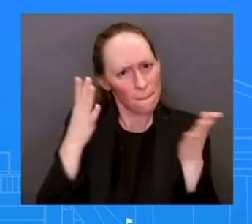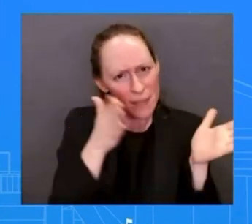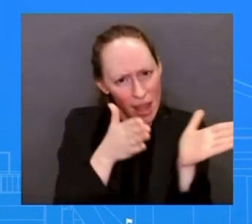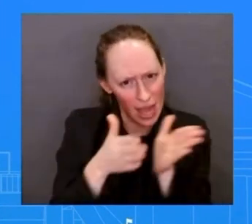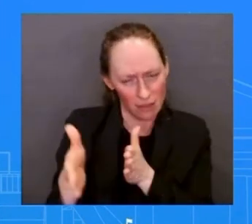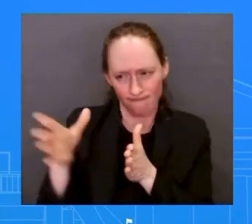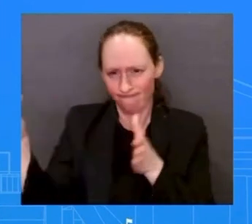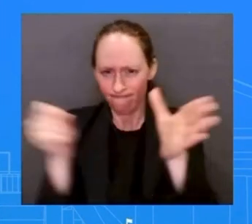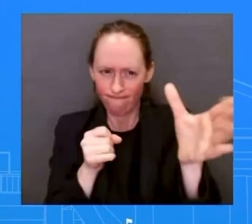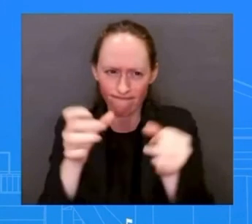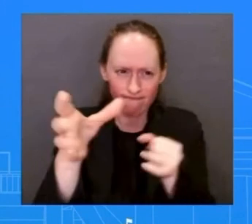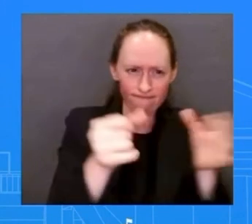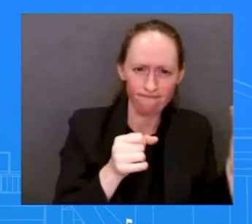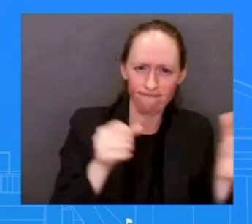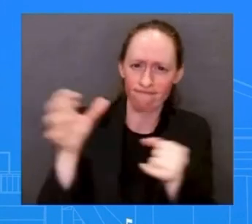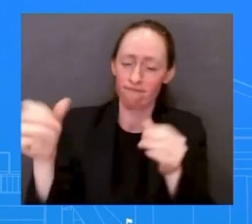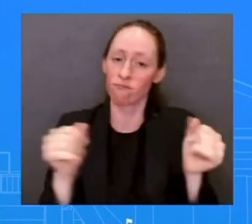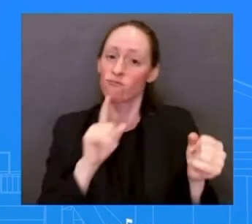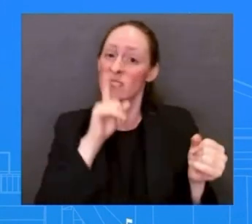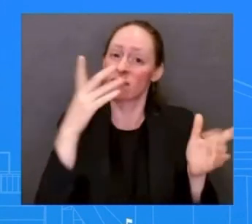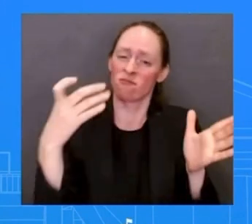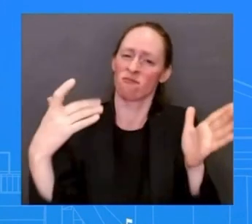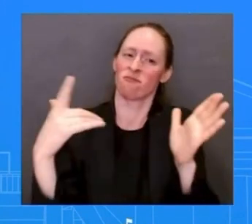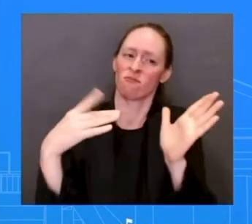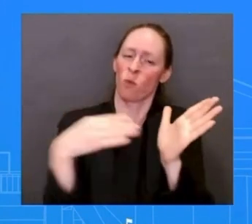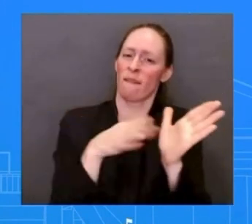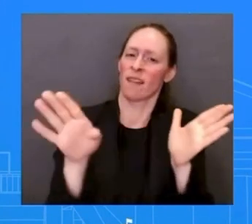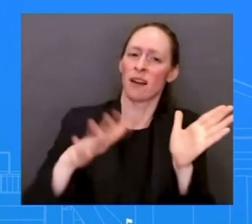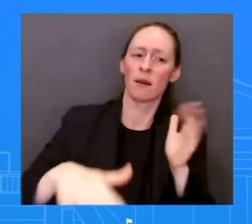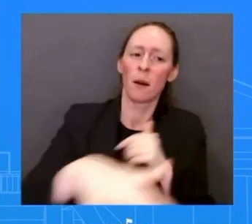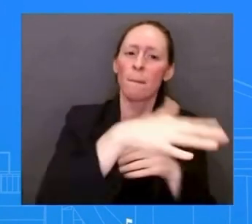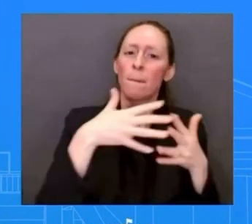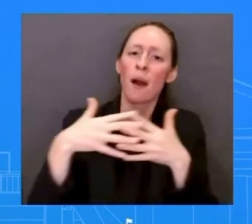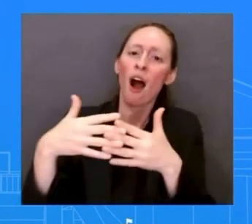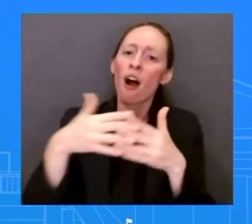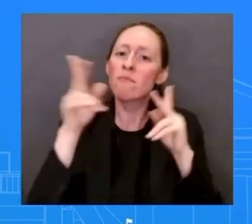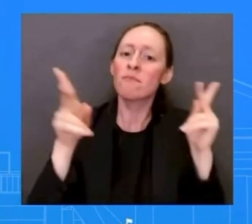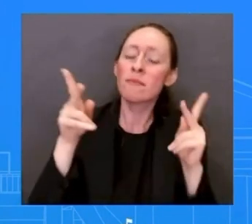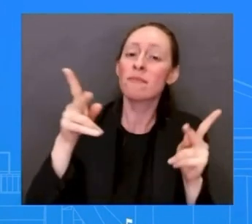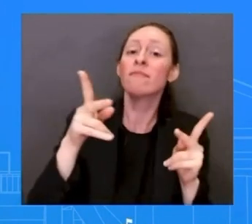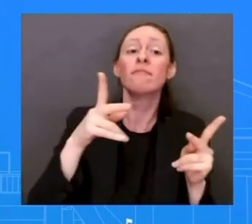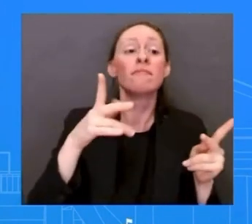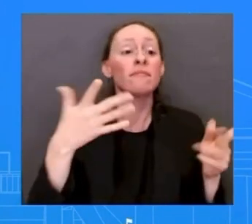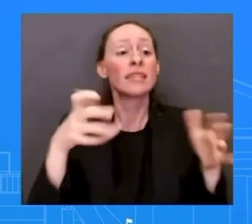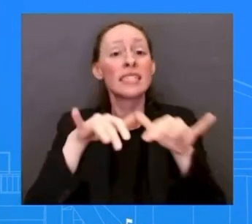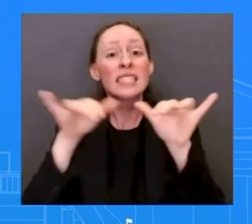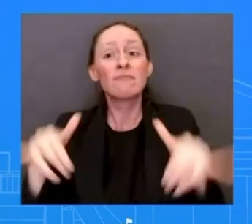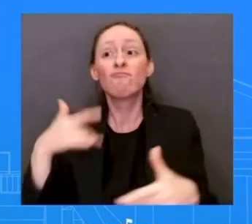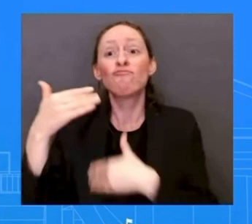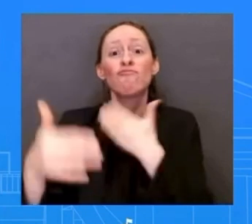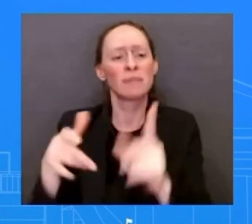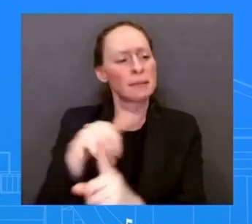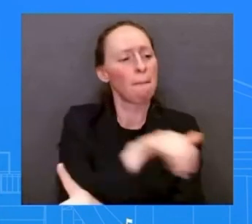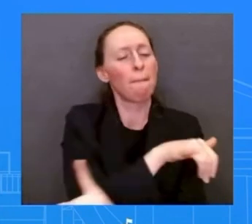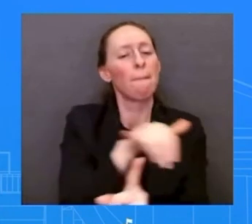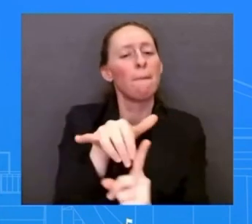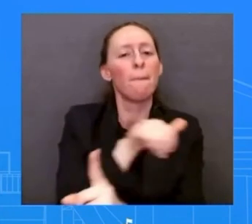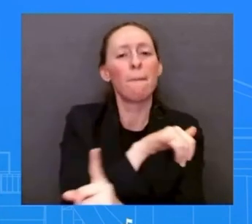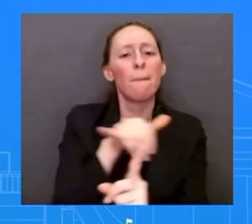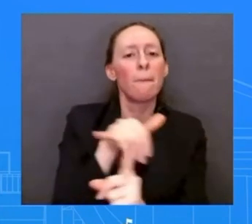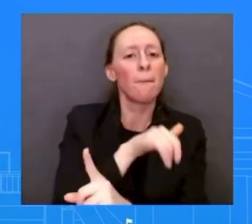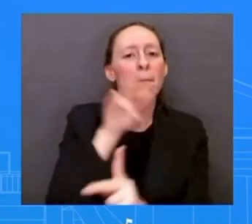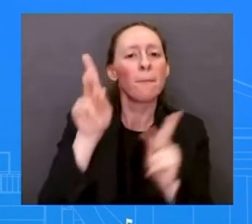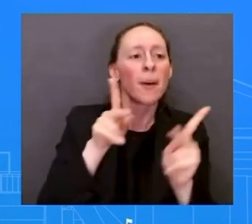a court system that is reflective, a court system that is fair, a court system that is diverse. And so that is an action that he has